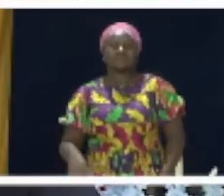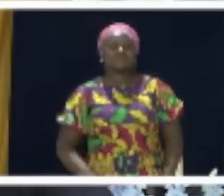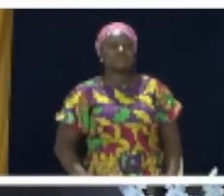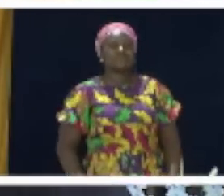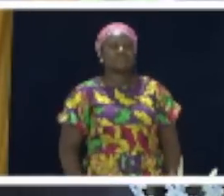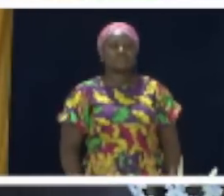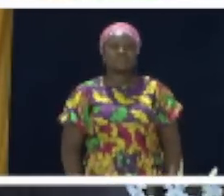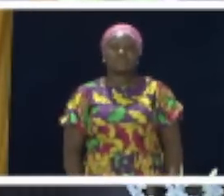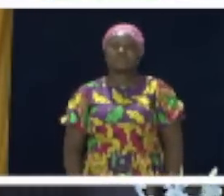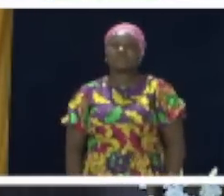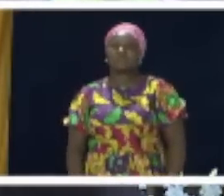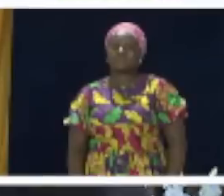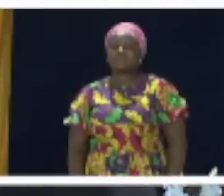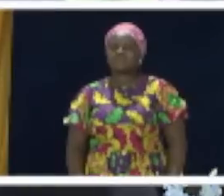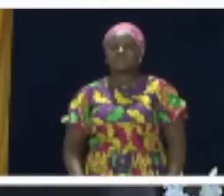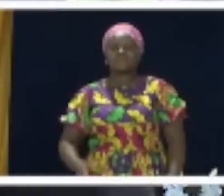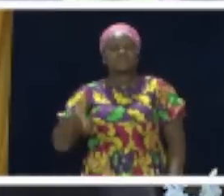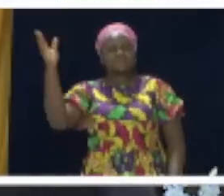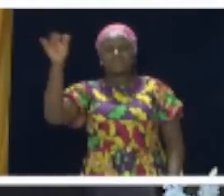and there is still power mighty